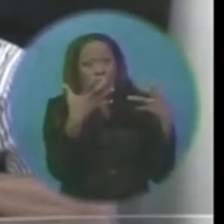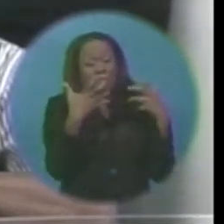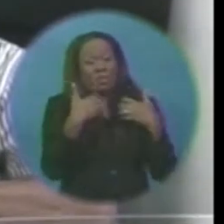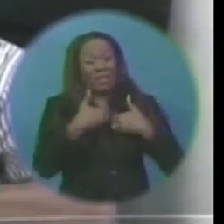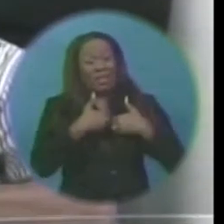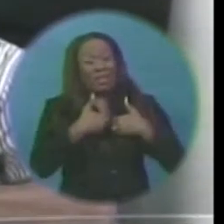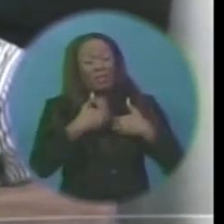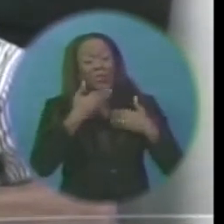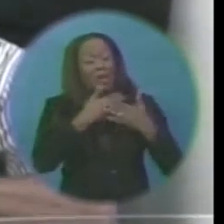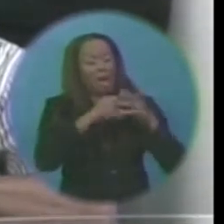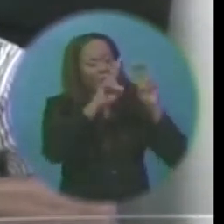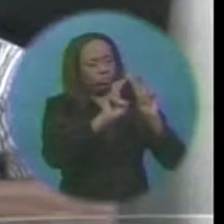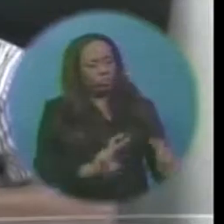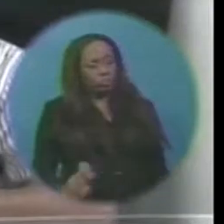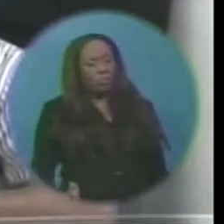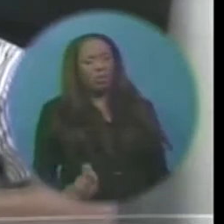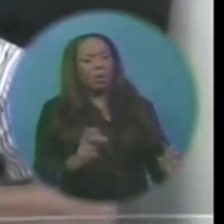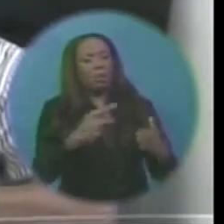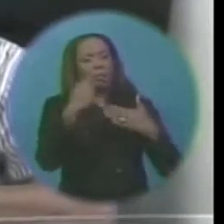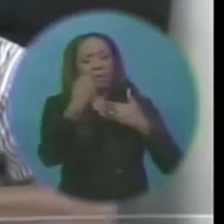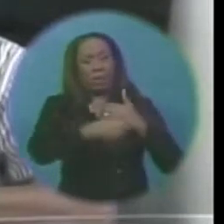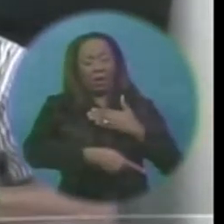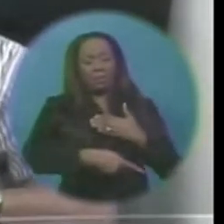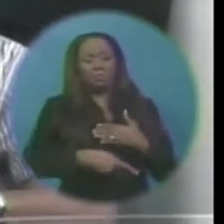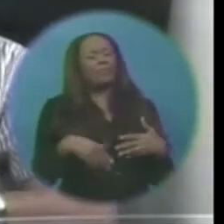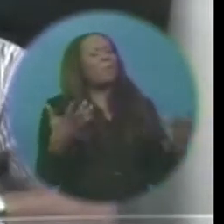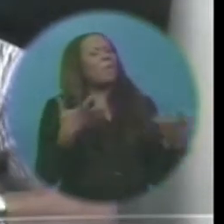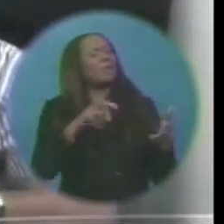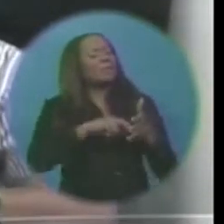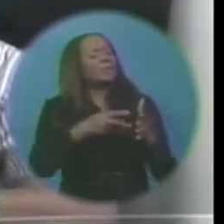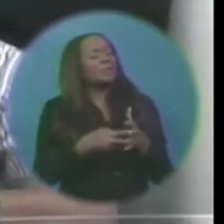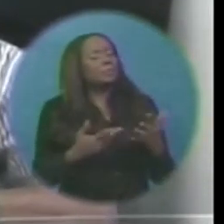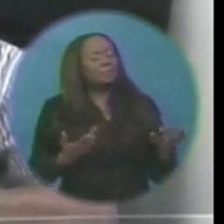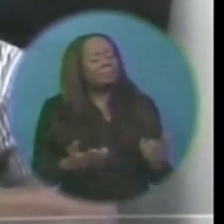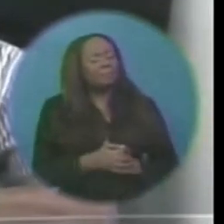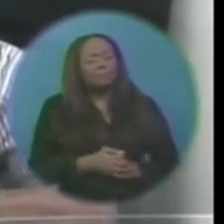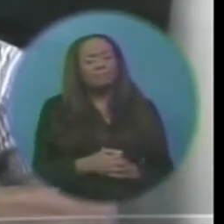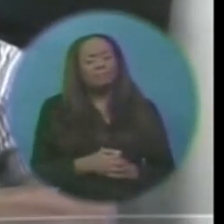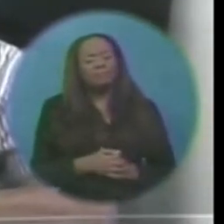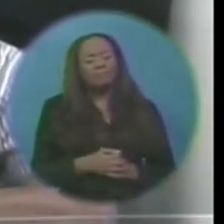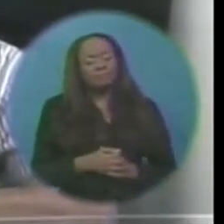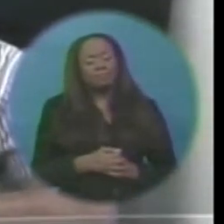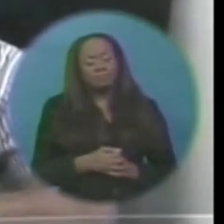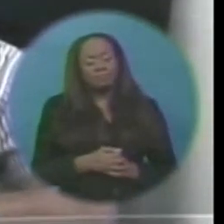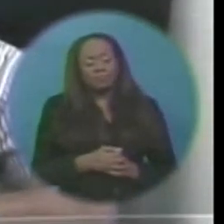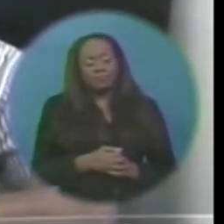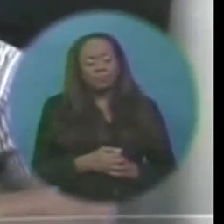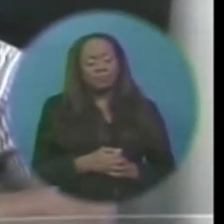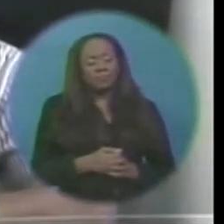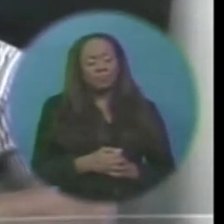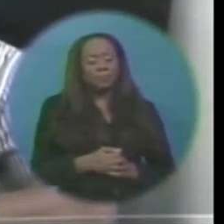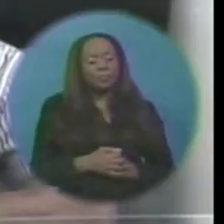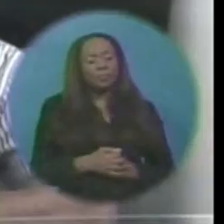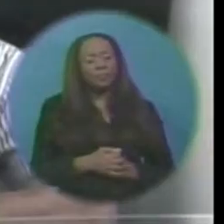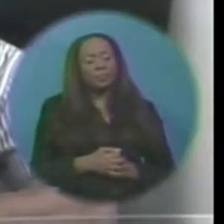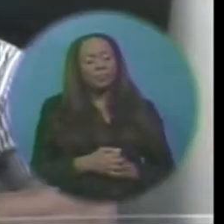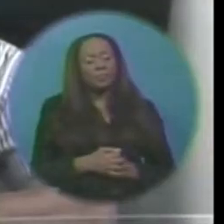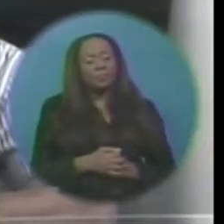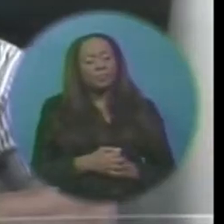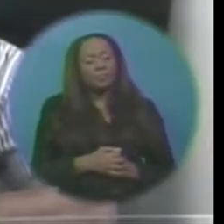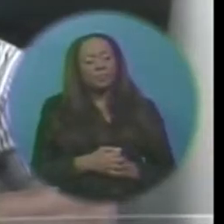surveillance program and system. What does that mean? We are looking very carefully at